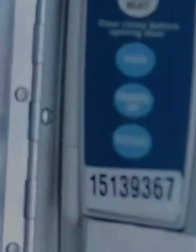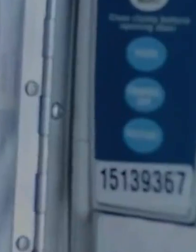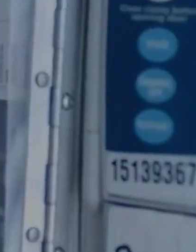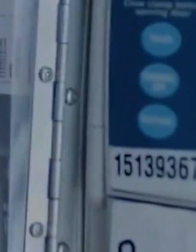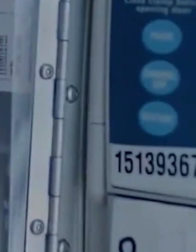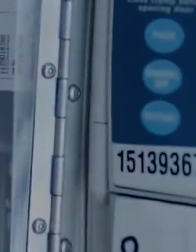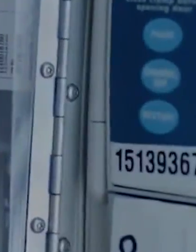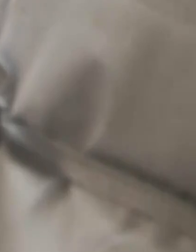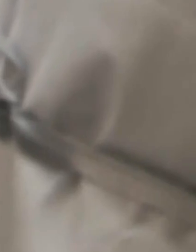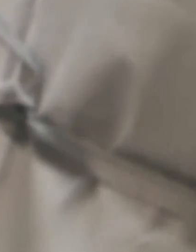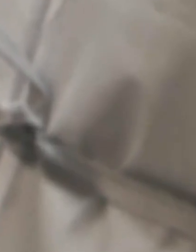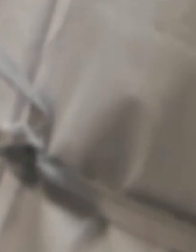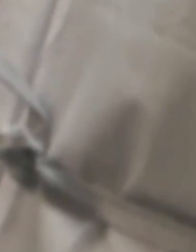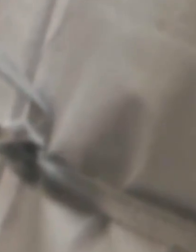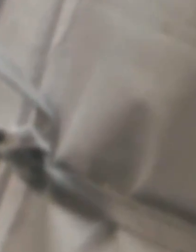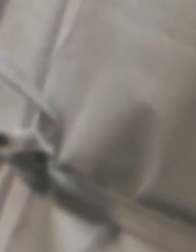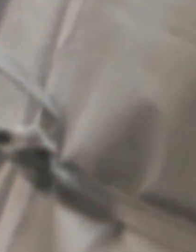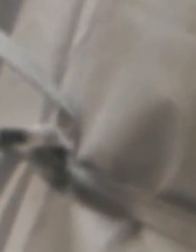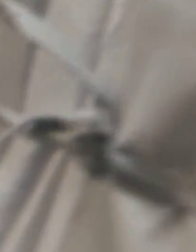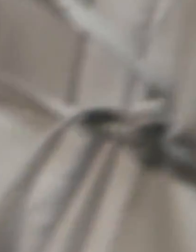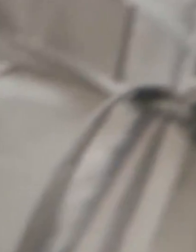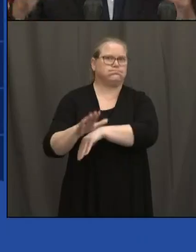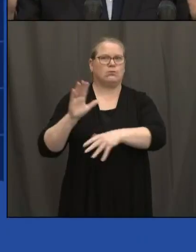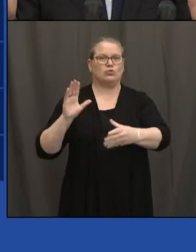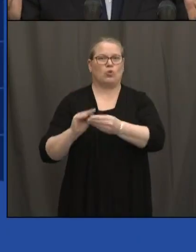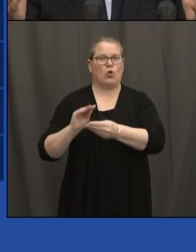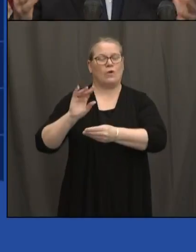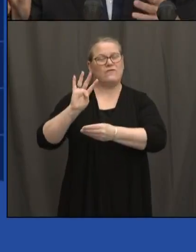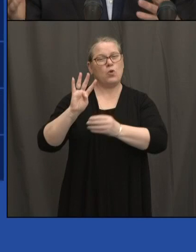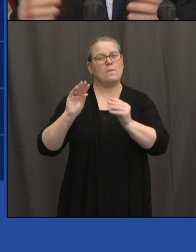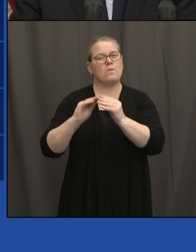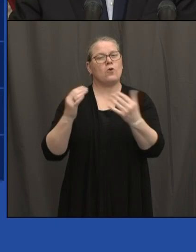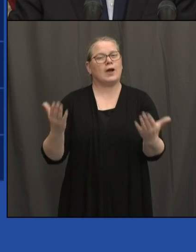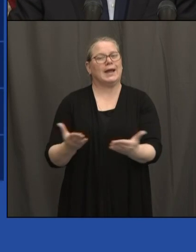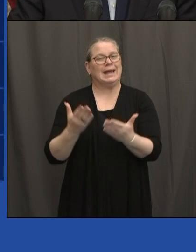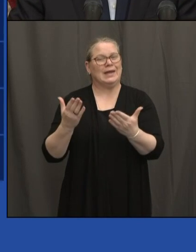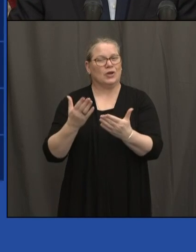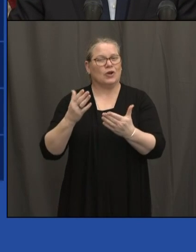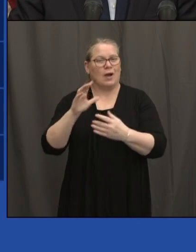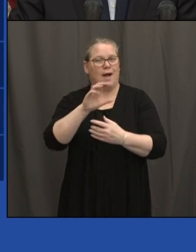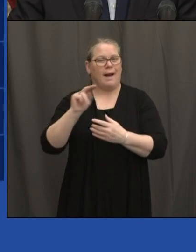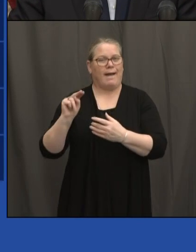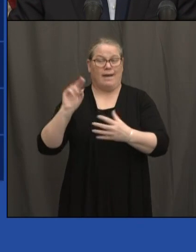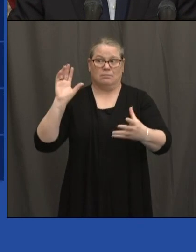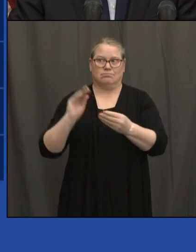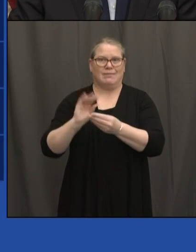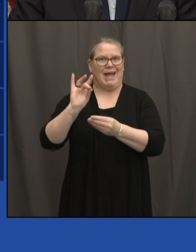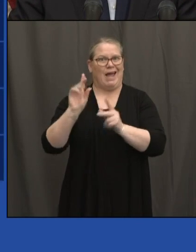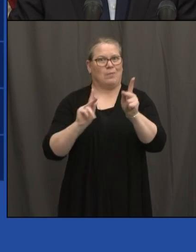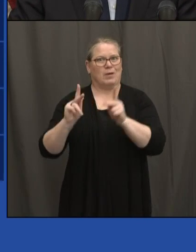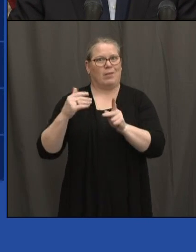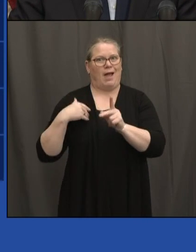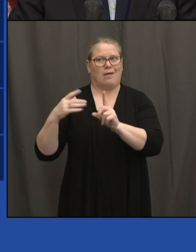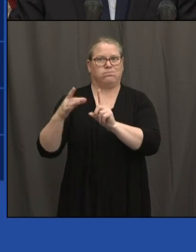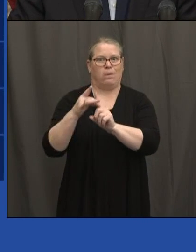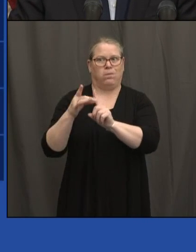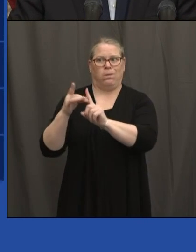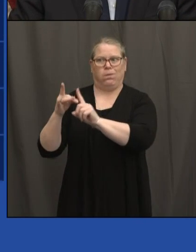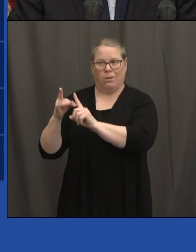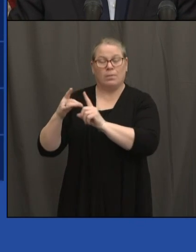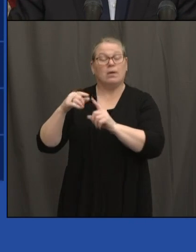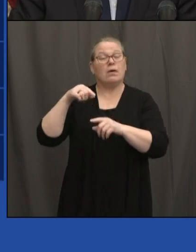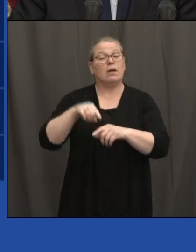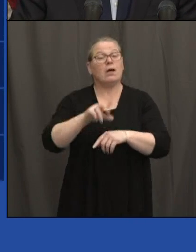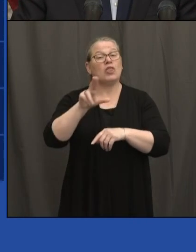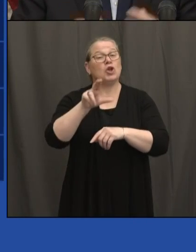They range in ages between 15 to 50. We knew it was here in this state. We knew it was here in this country, but